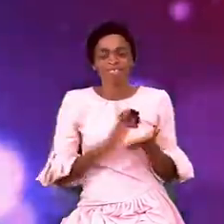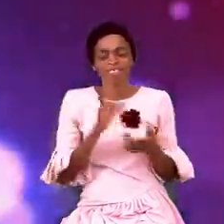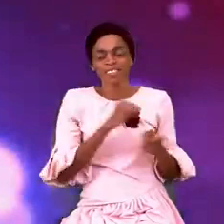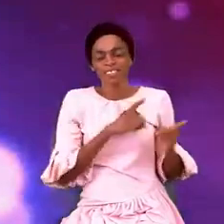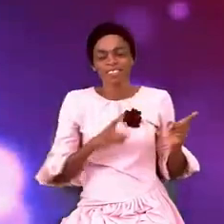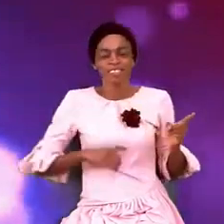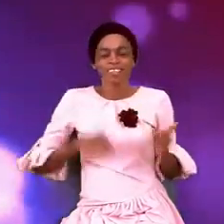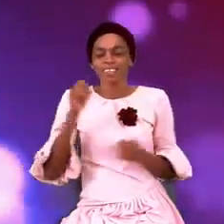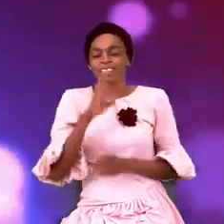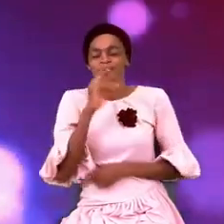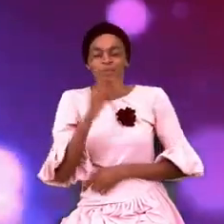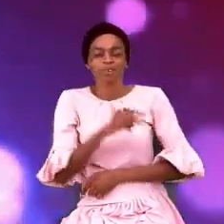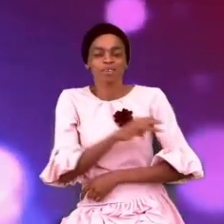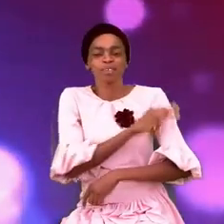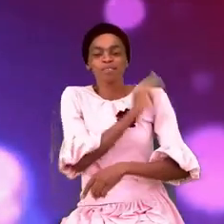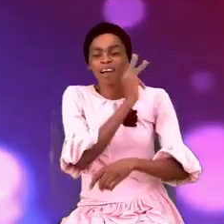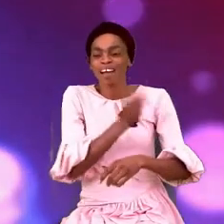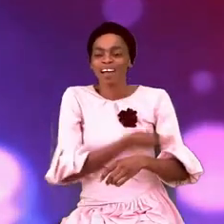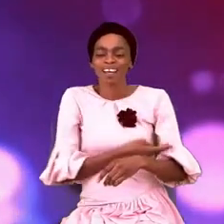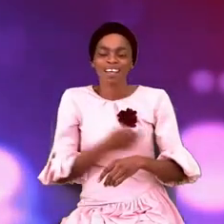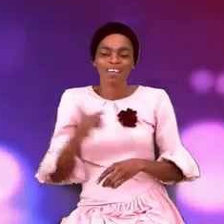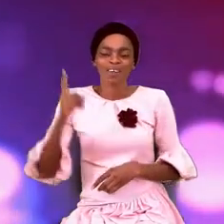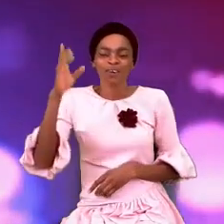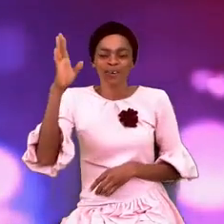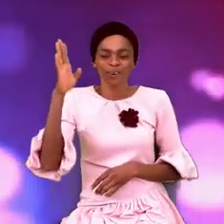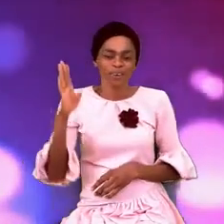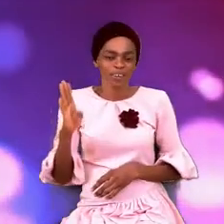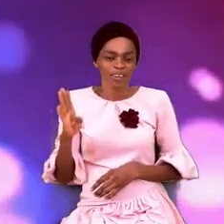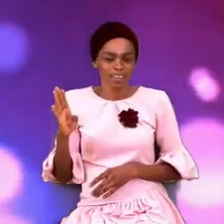ewola tobiju.